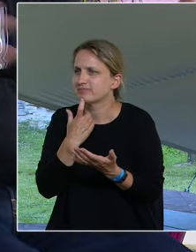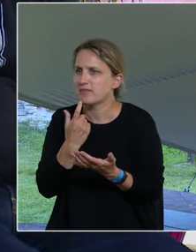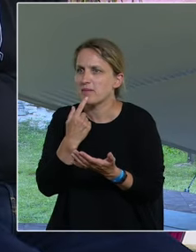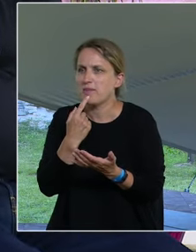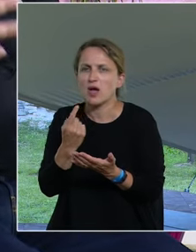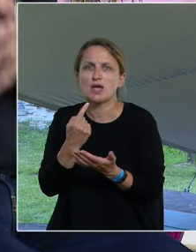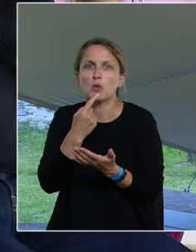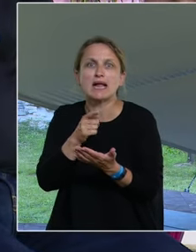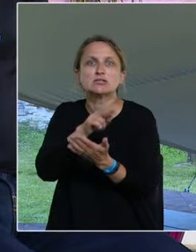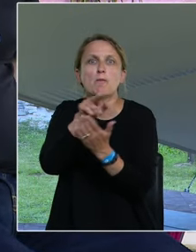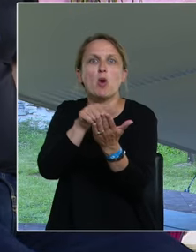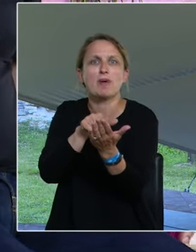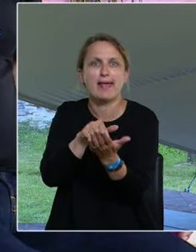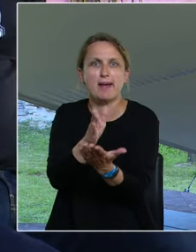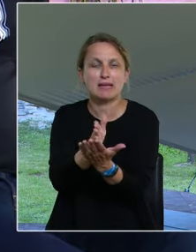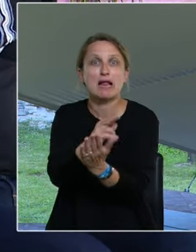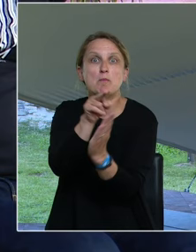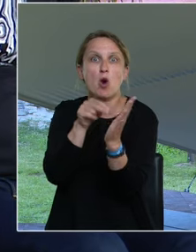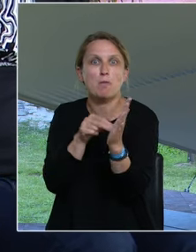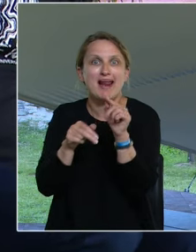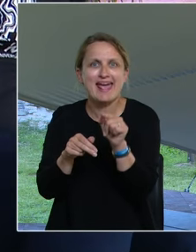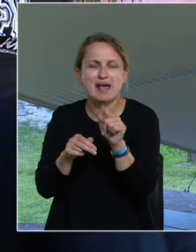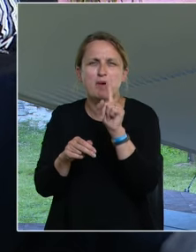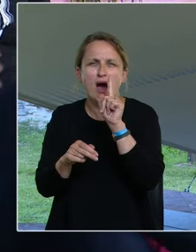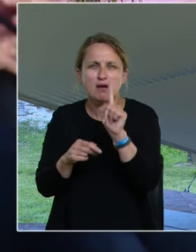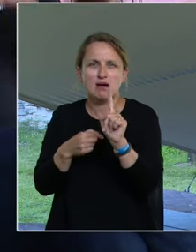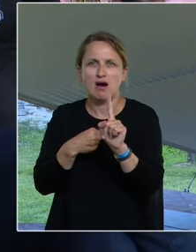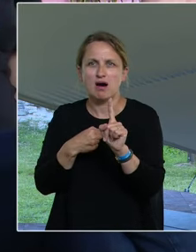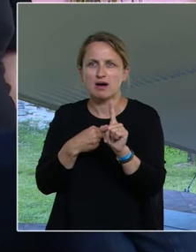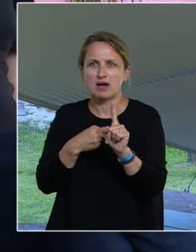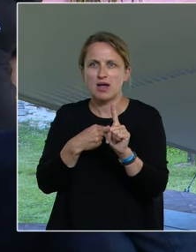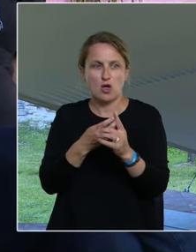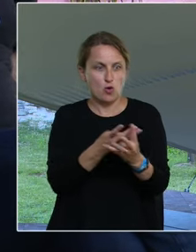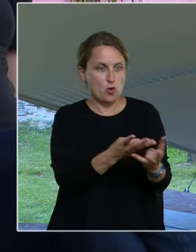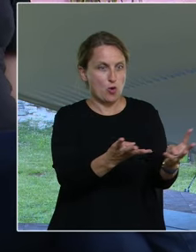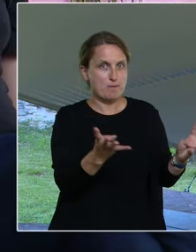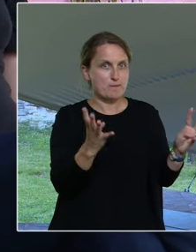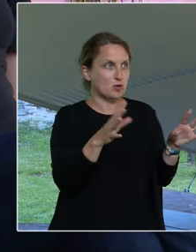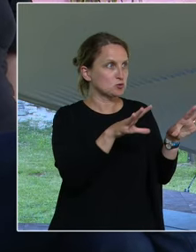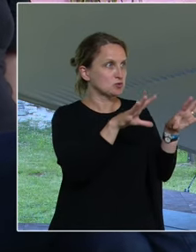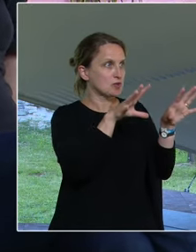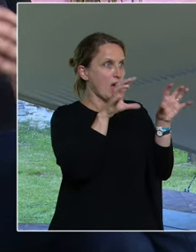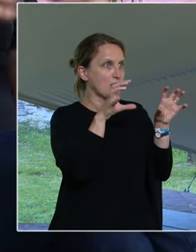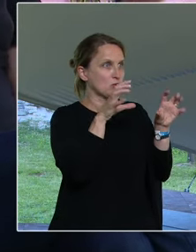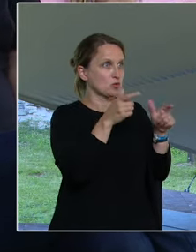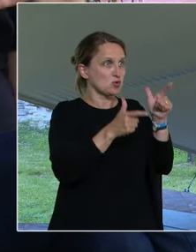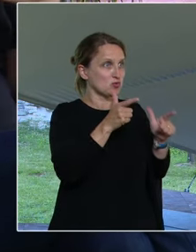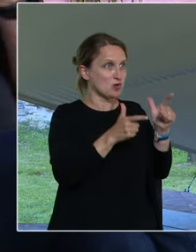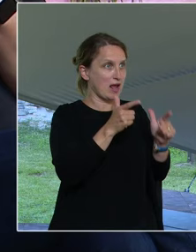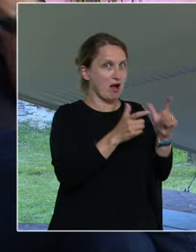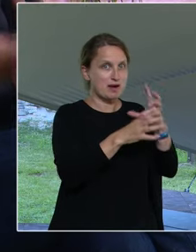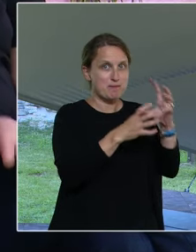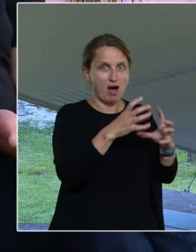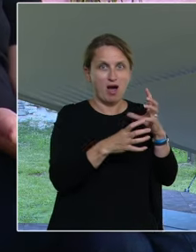definitely a problem, there could be that we really perceive our surroundings really differently from each other based on whatever